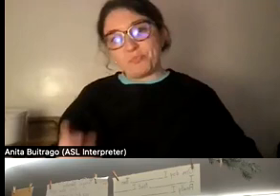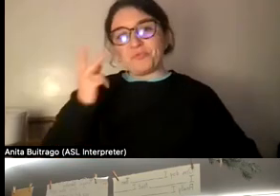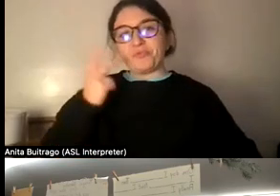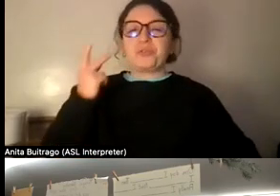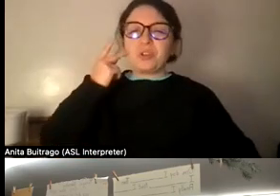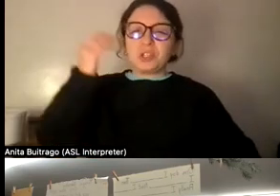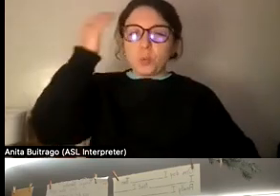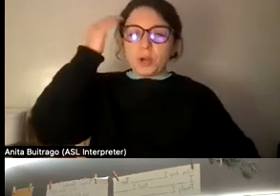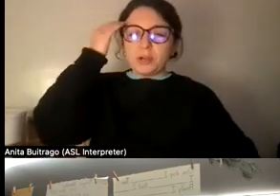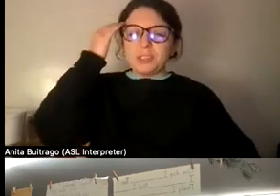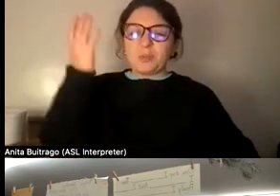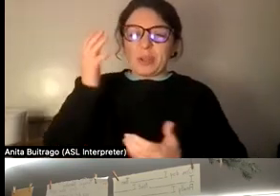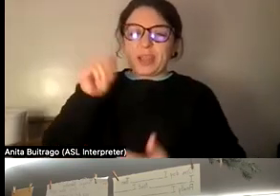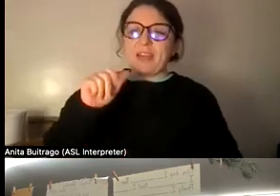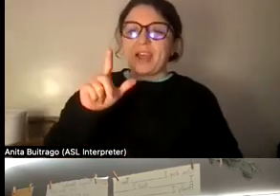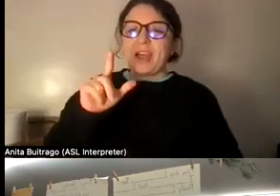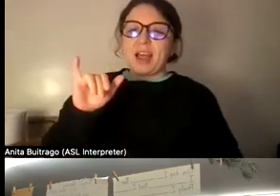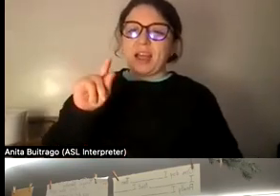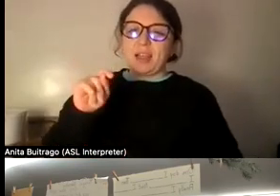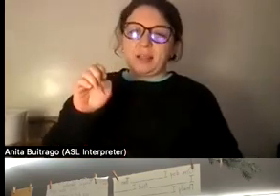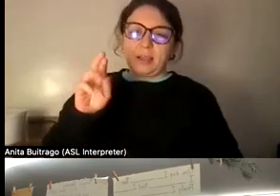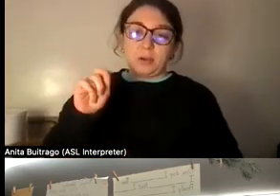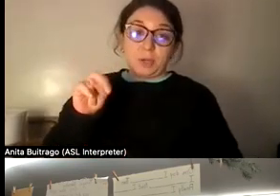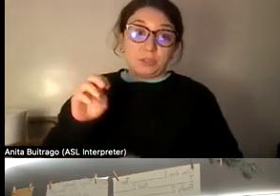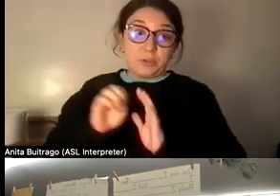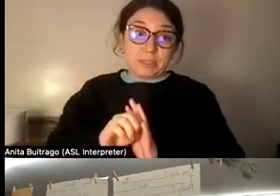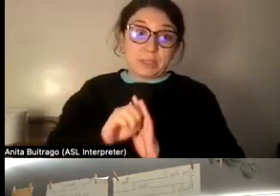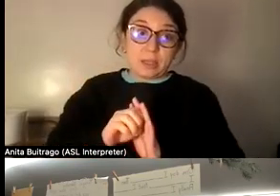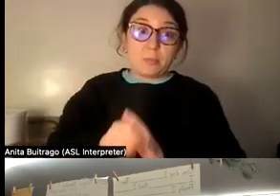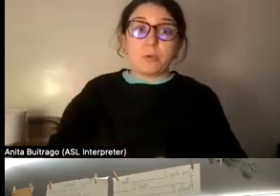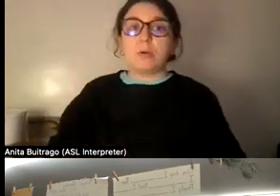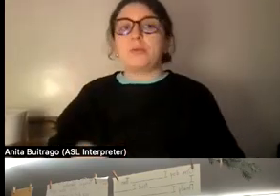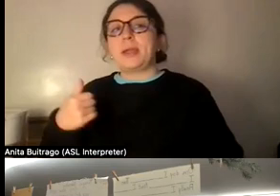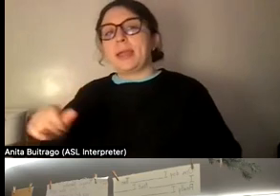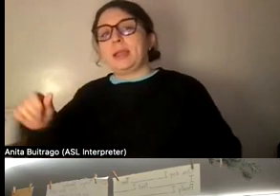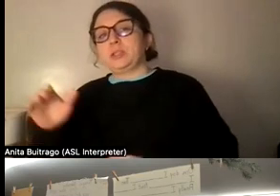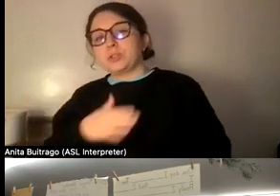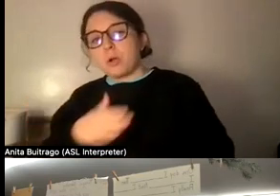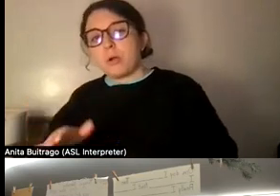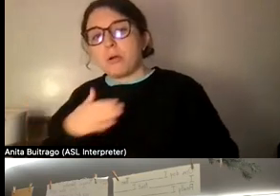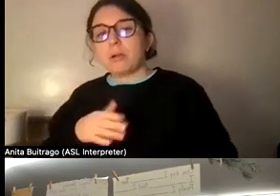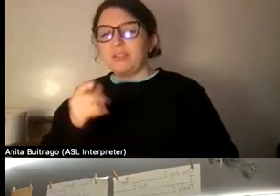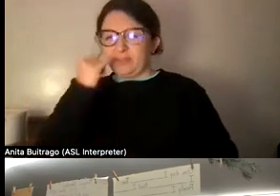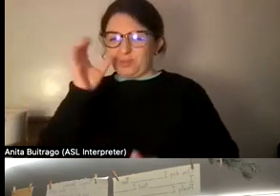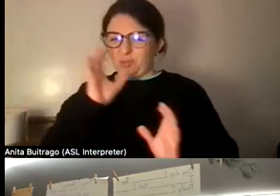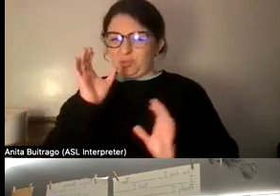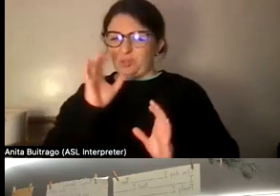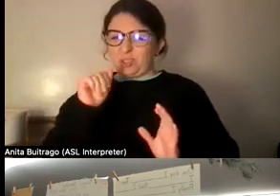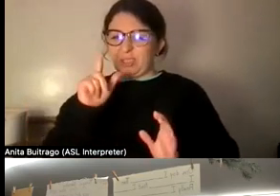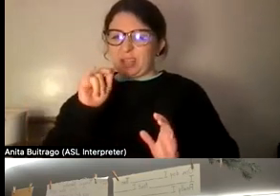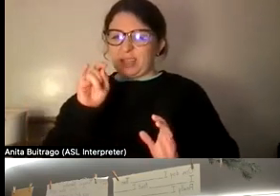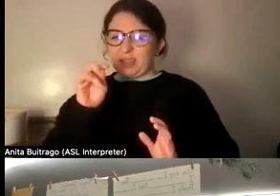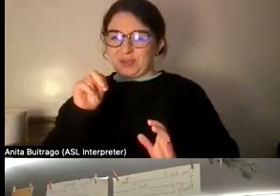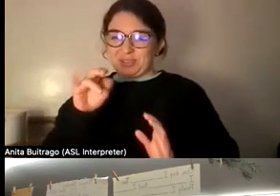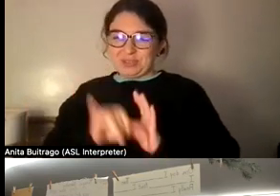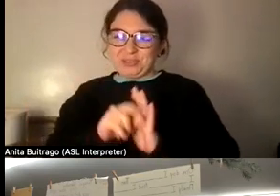alliteration. There's songs. There's all kinds. If you search alliteration on YouTube, there will be a billion different things that you could listen to and watch with